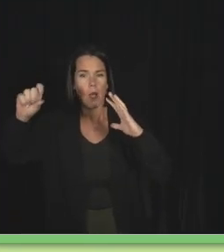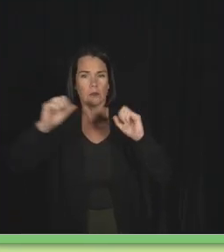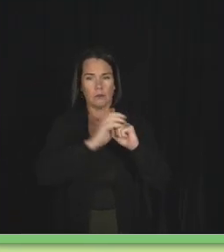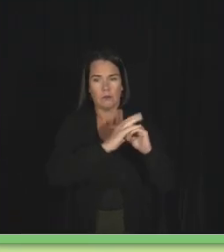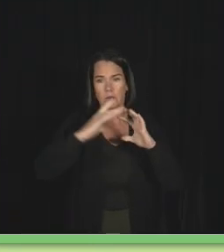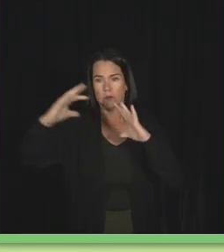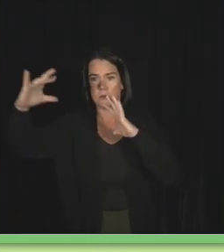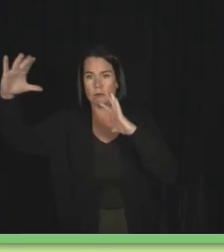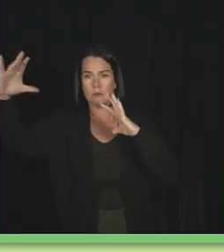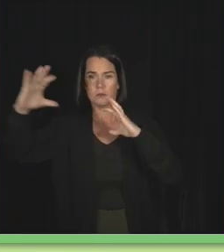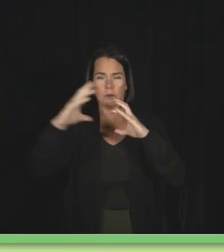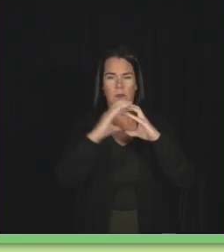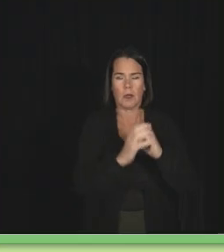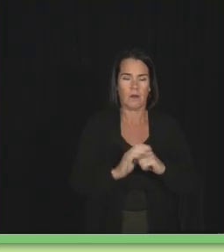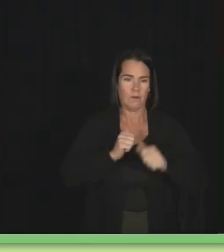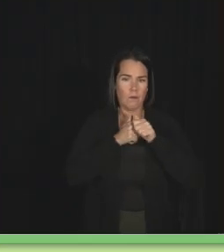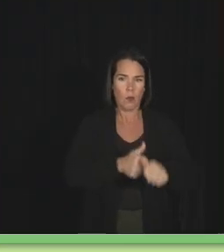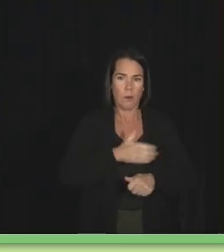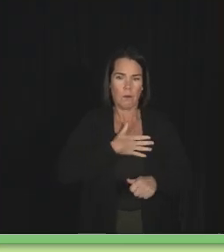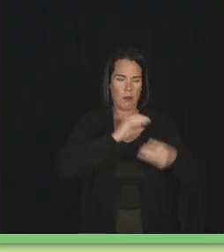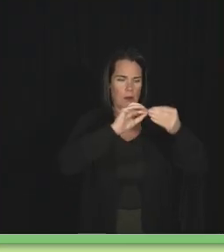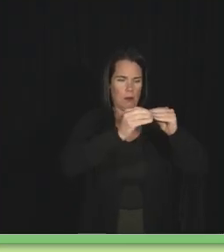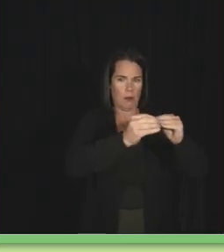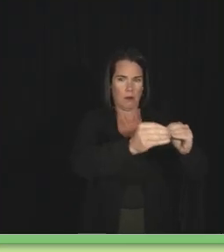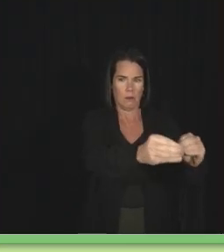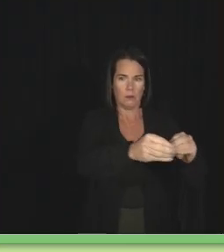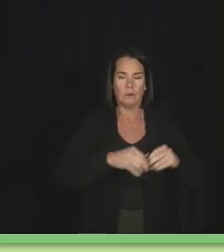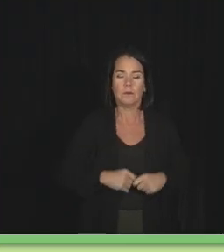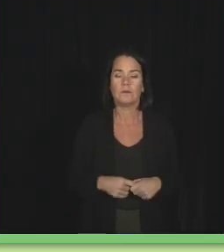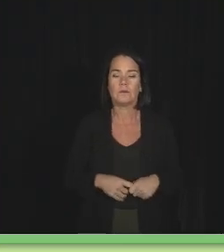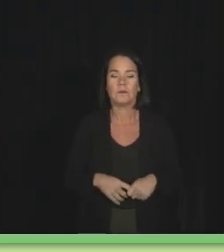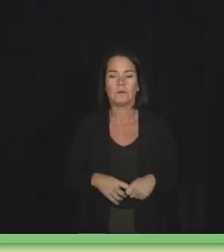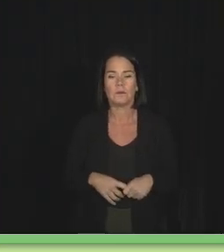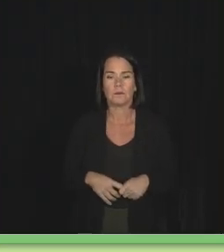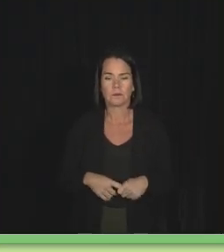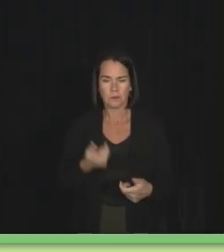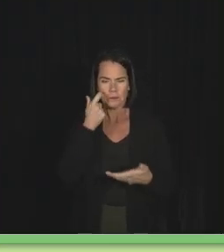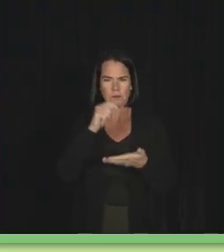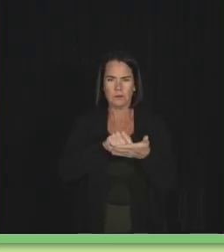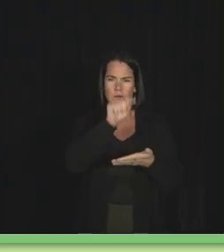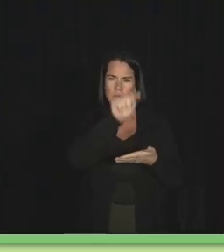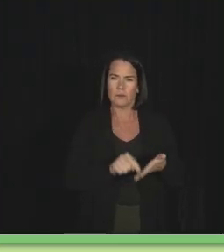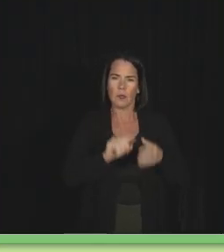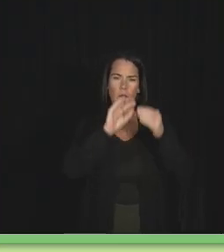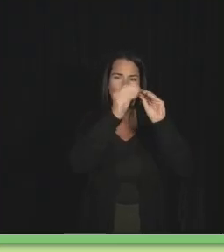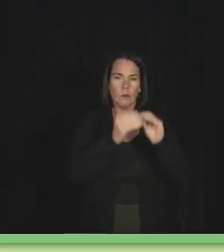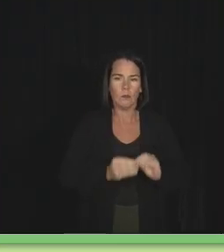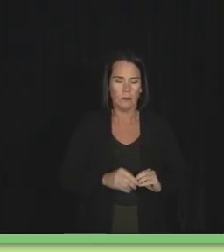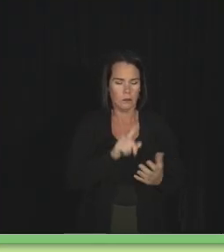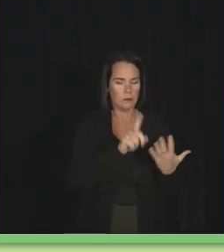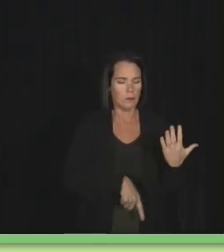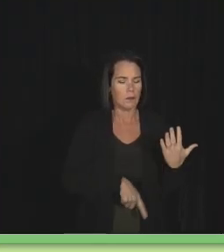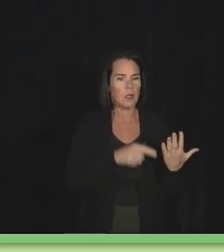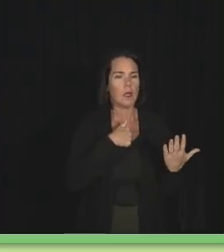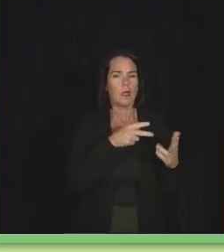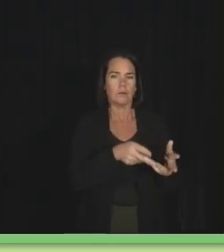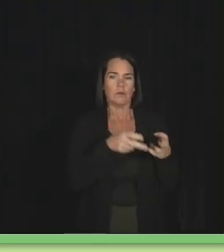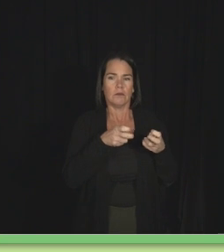based on metrics. And you should notice that under the metrics, it's reading the